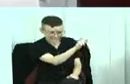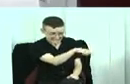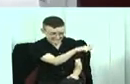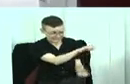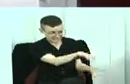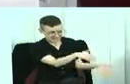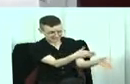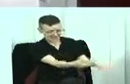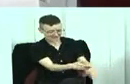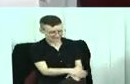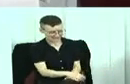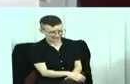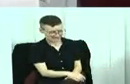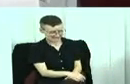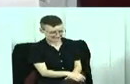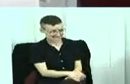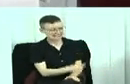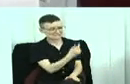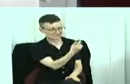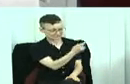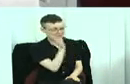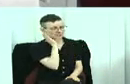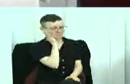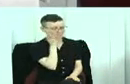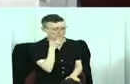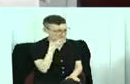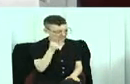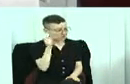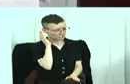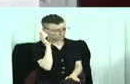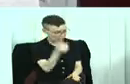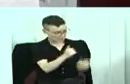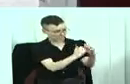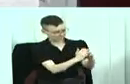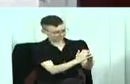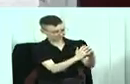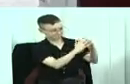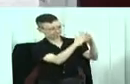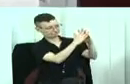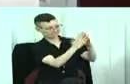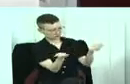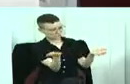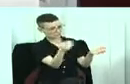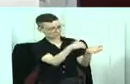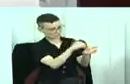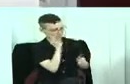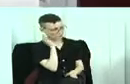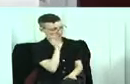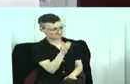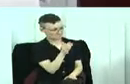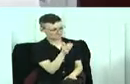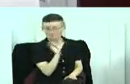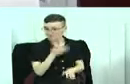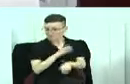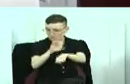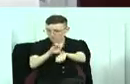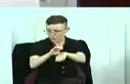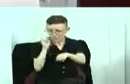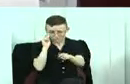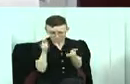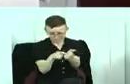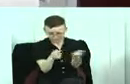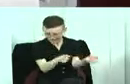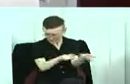something better will come out of it. And then we look at our church and we find the same pattern going on within